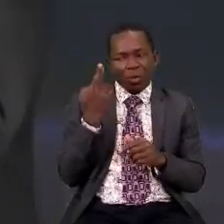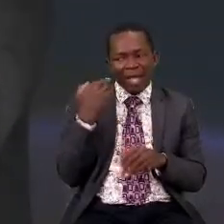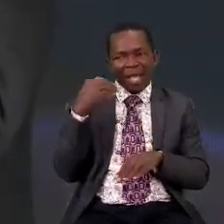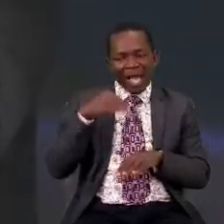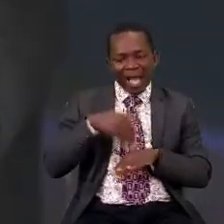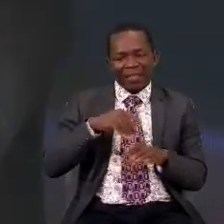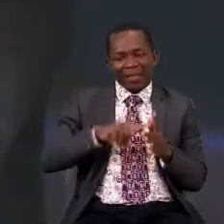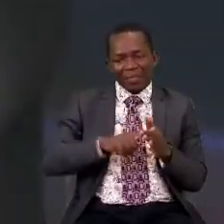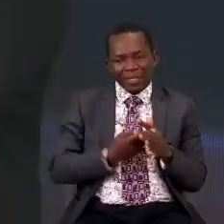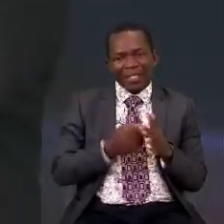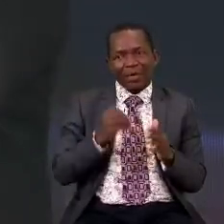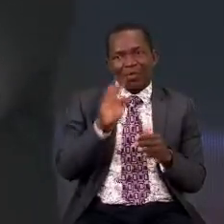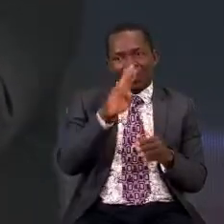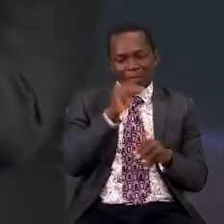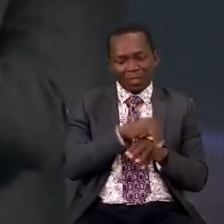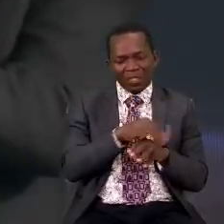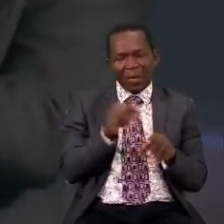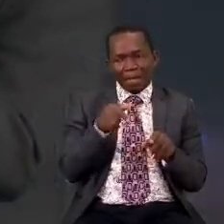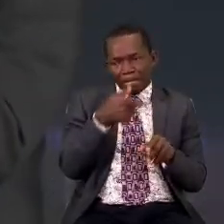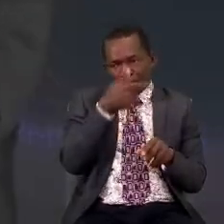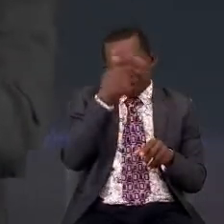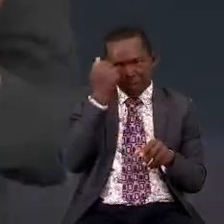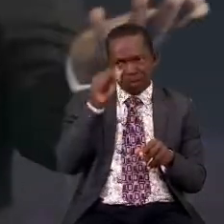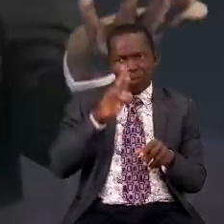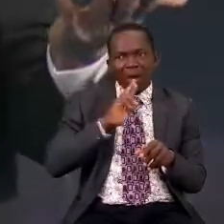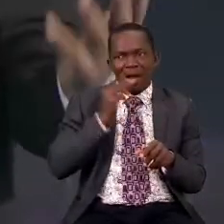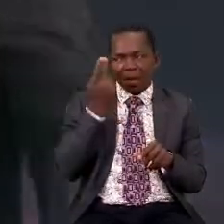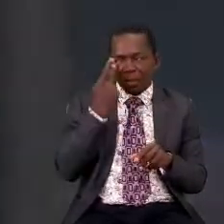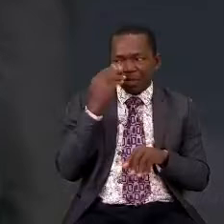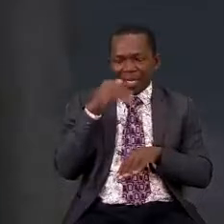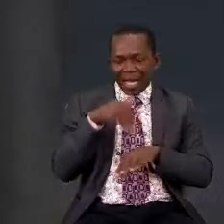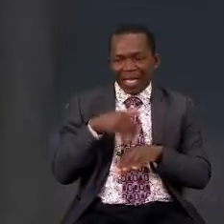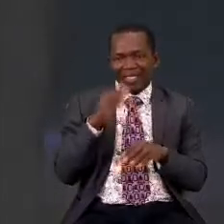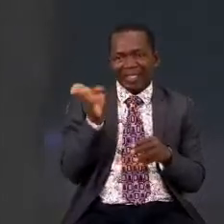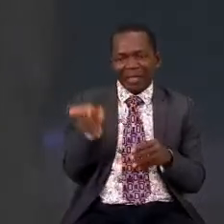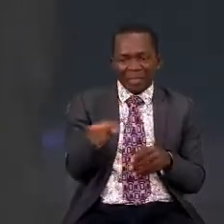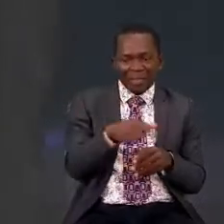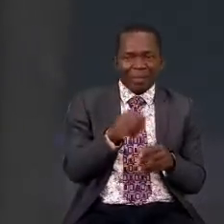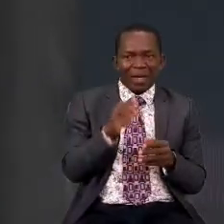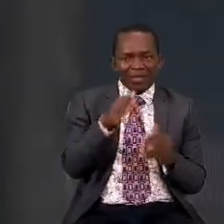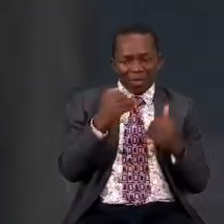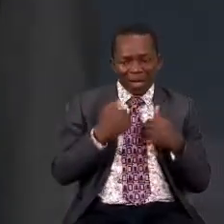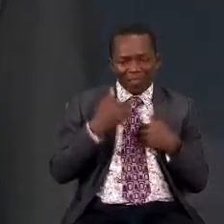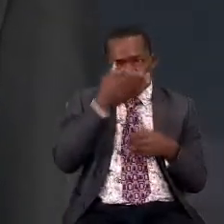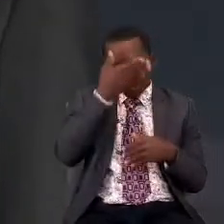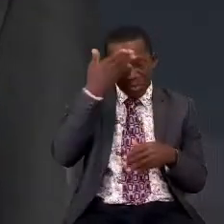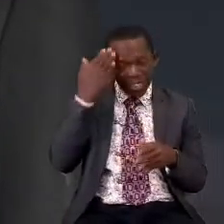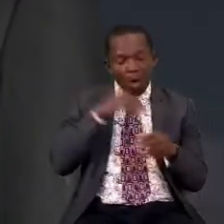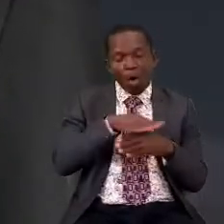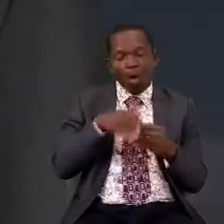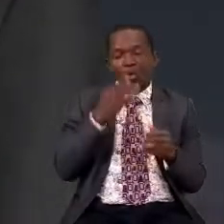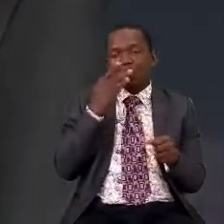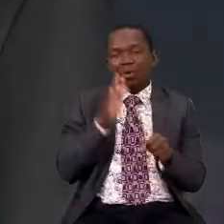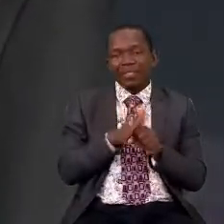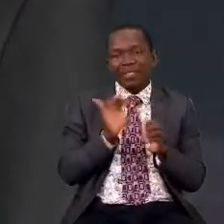promise the Lord has given unto you. And he said, all the days of your life, young, middle age,